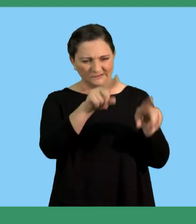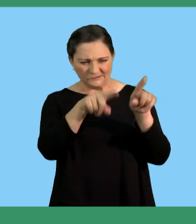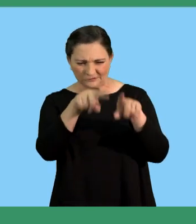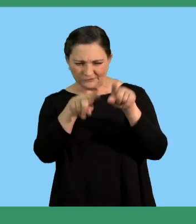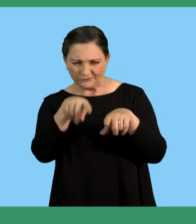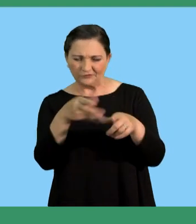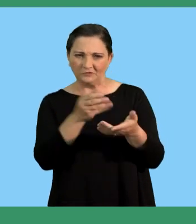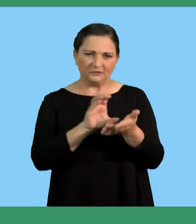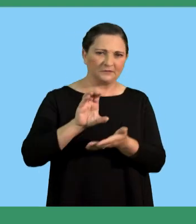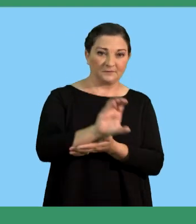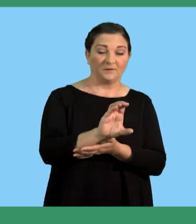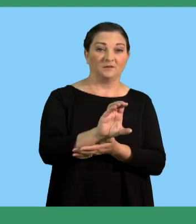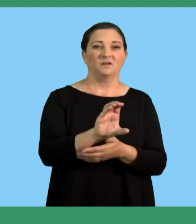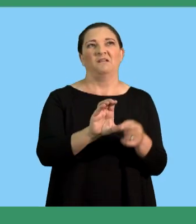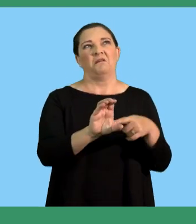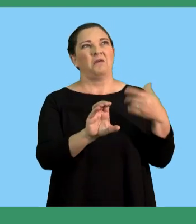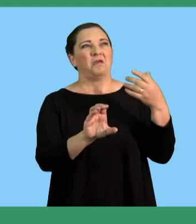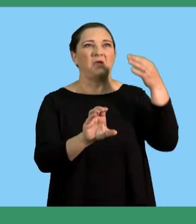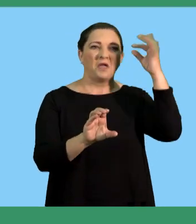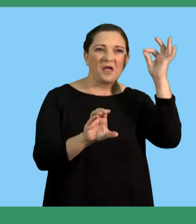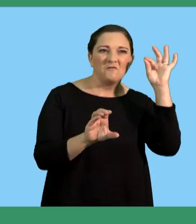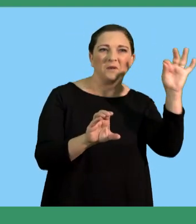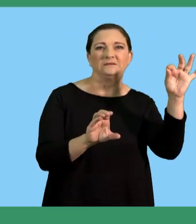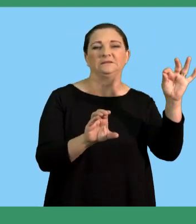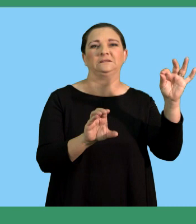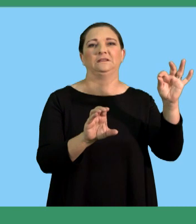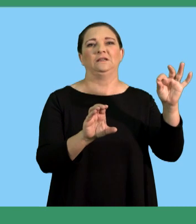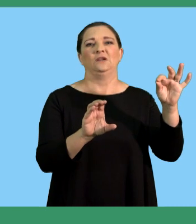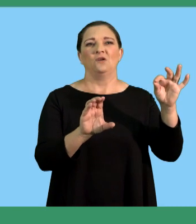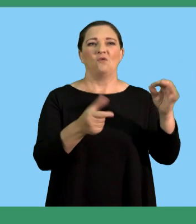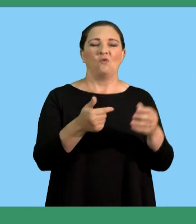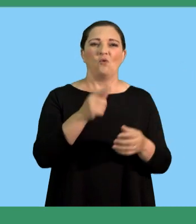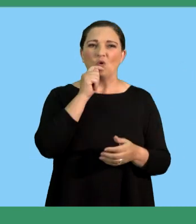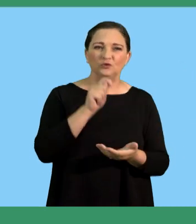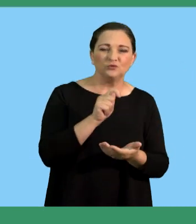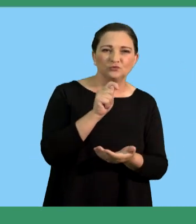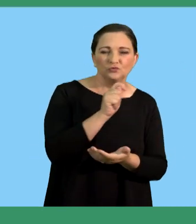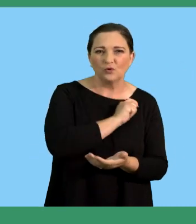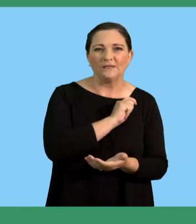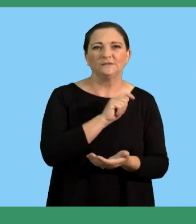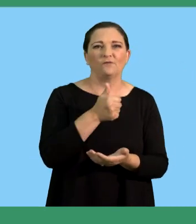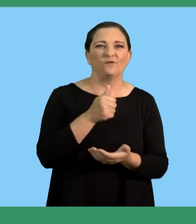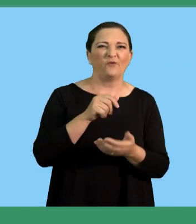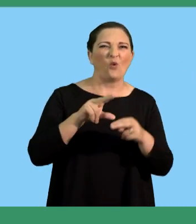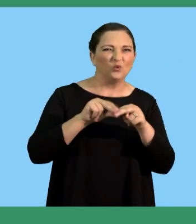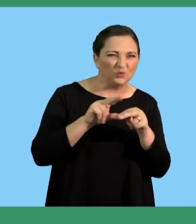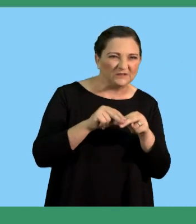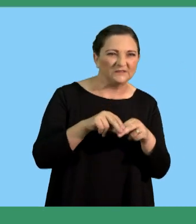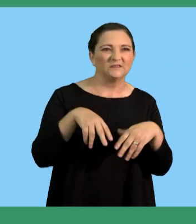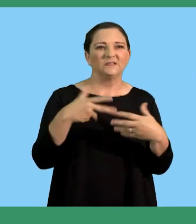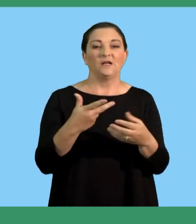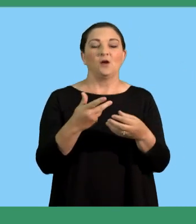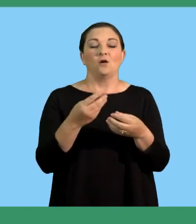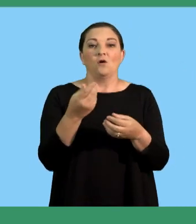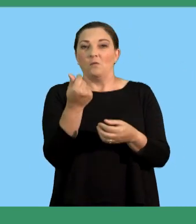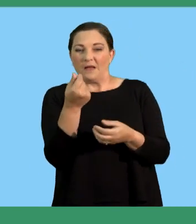investment. Your investment would include your government retail savings bond, your unit trust, your shares, together with